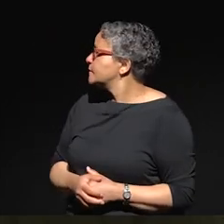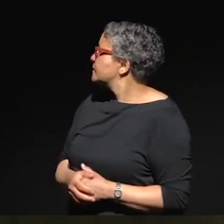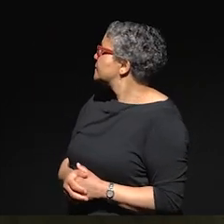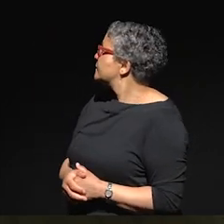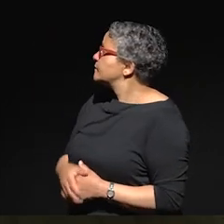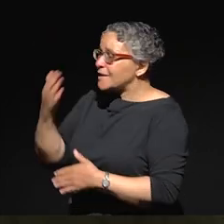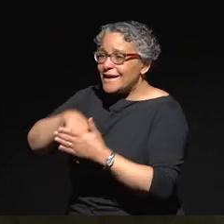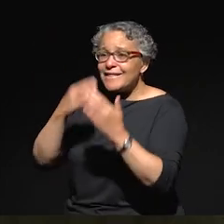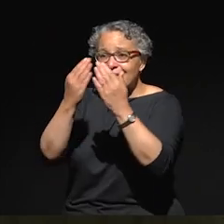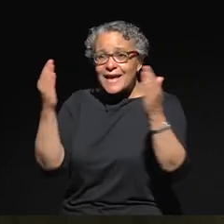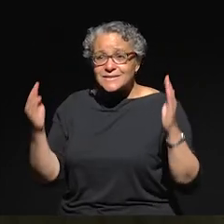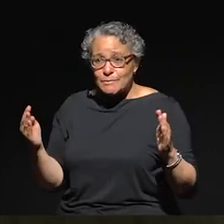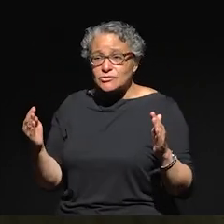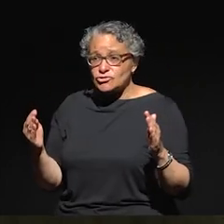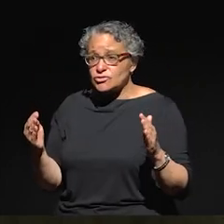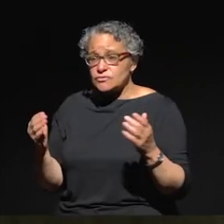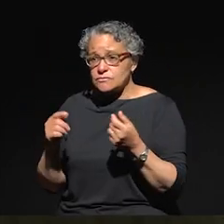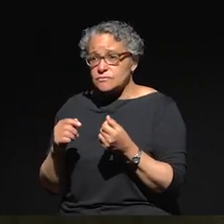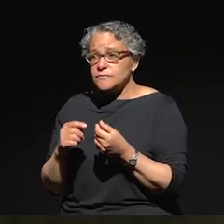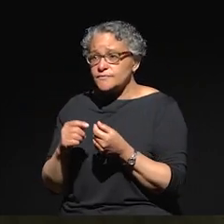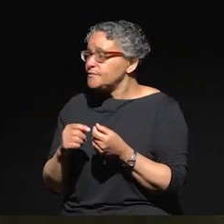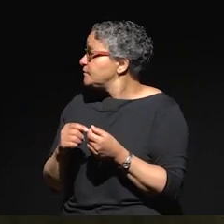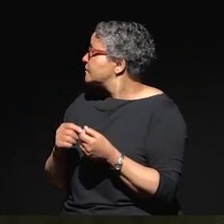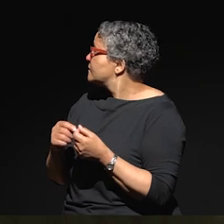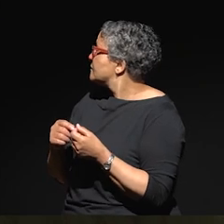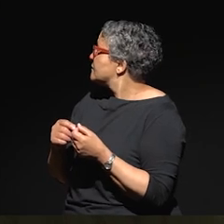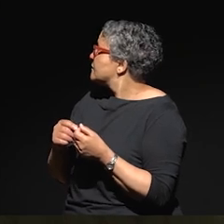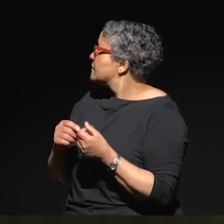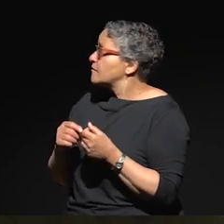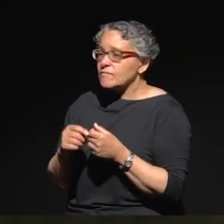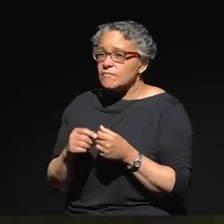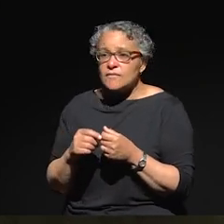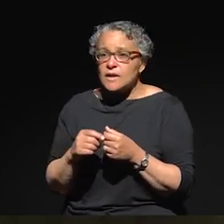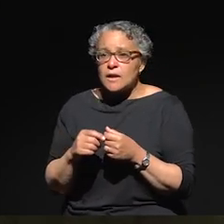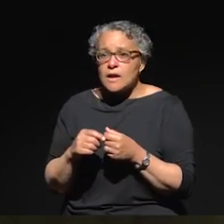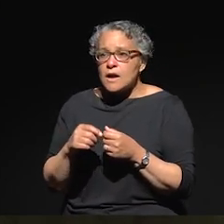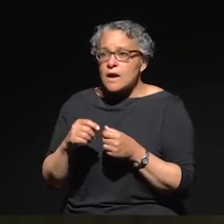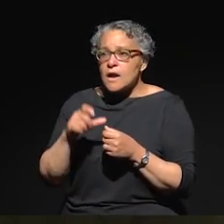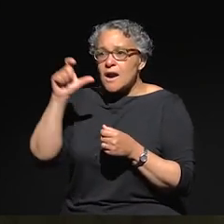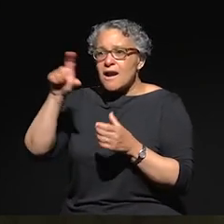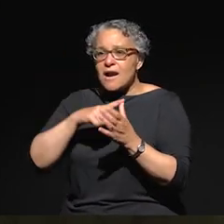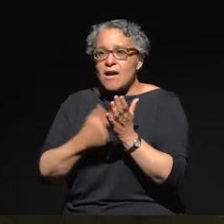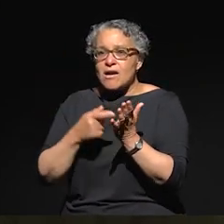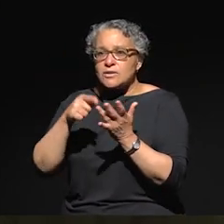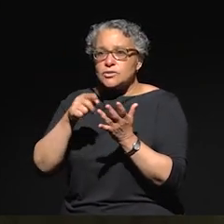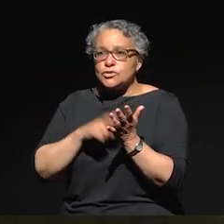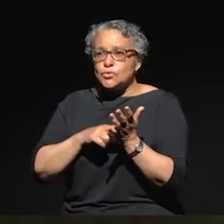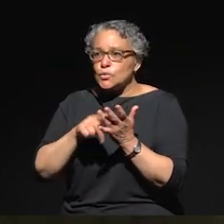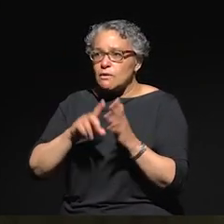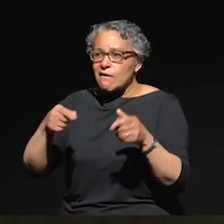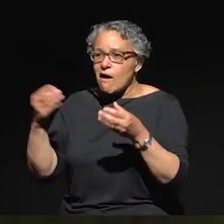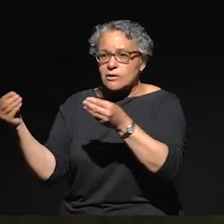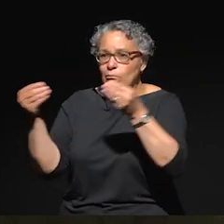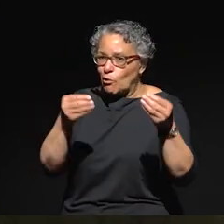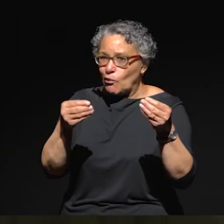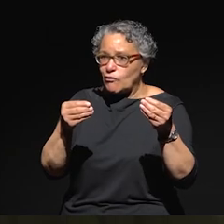In the exhibition, we have hung it next to not one of the cartoons, because they can't be moved. They're behind very heavy glass over